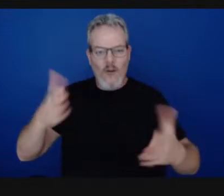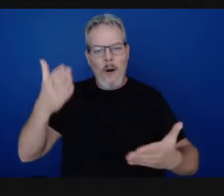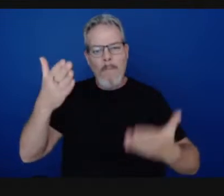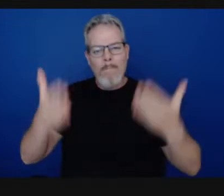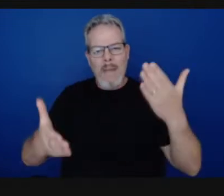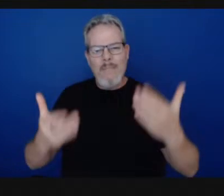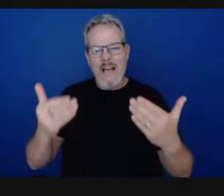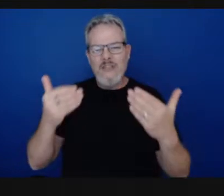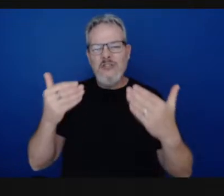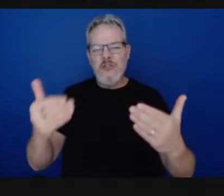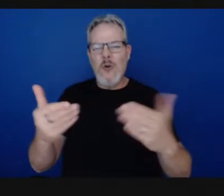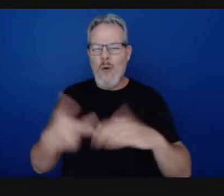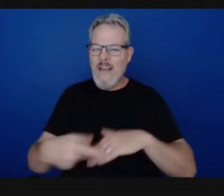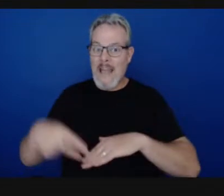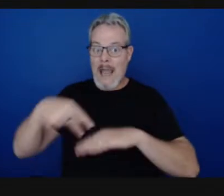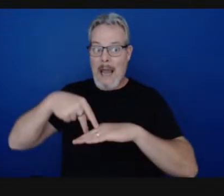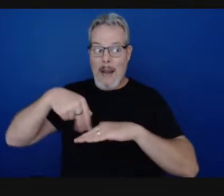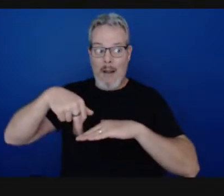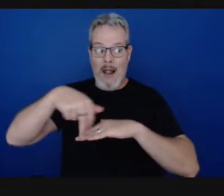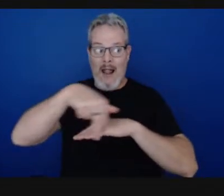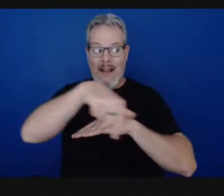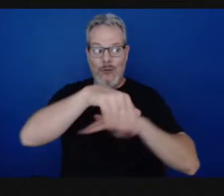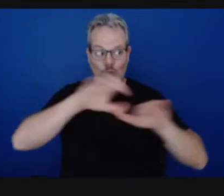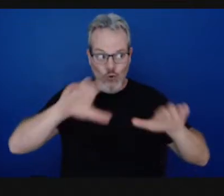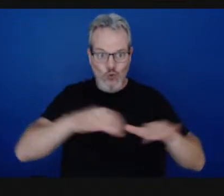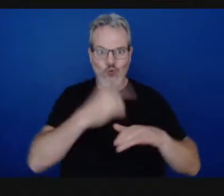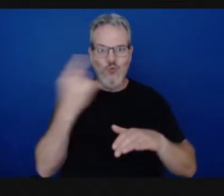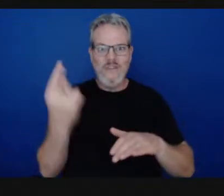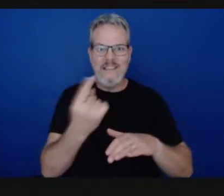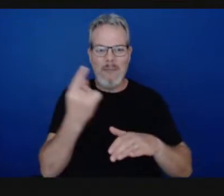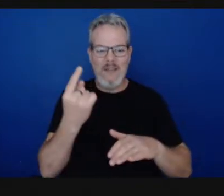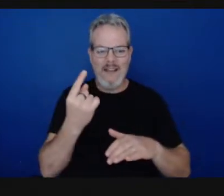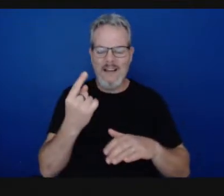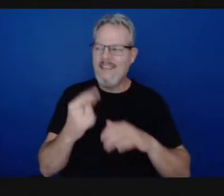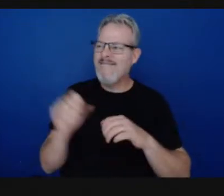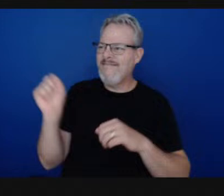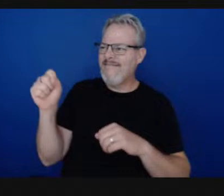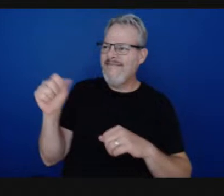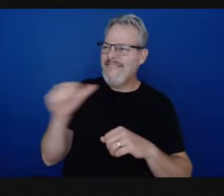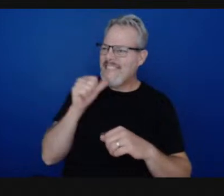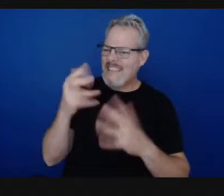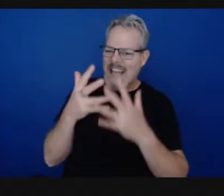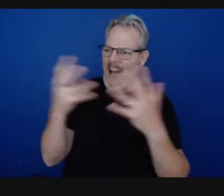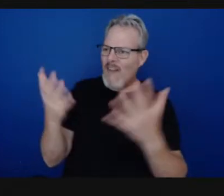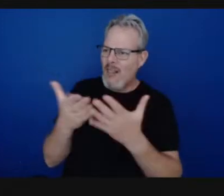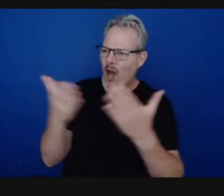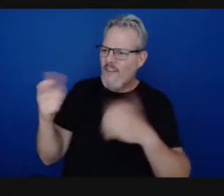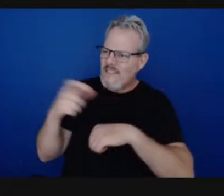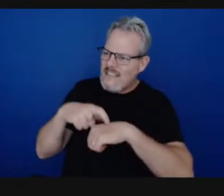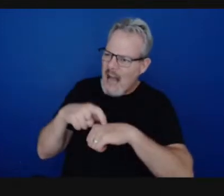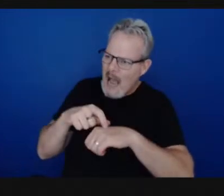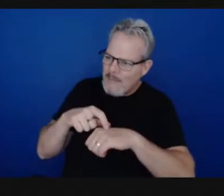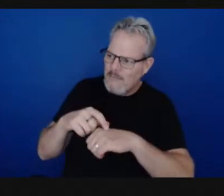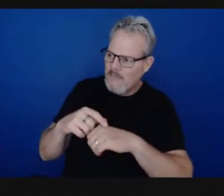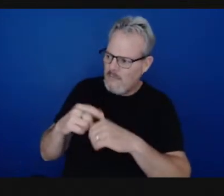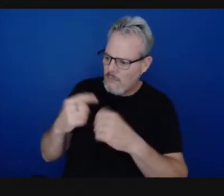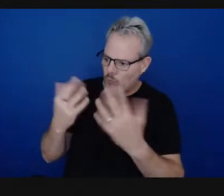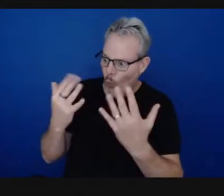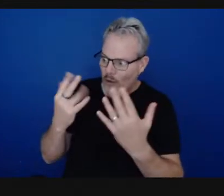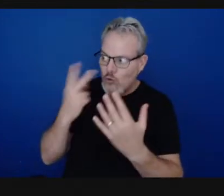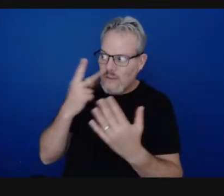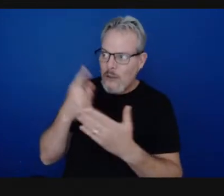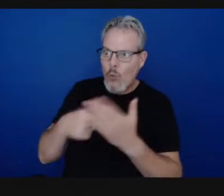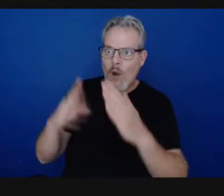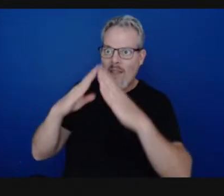up and do something, right? Because it's we don't really have much time to just right. waiting to see what the house is going to do for